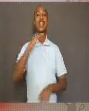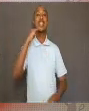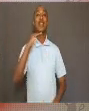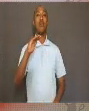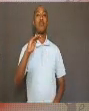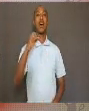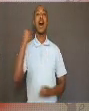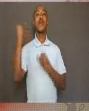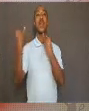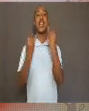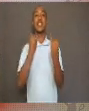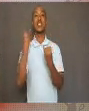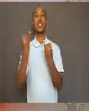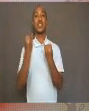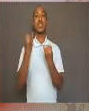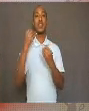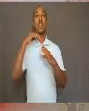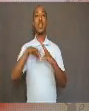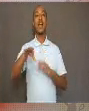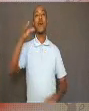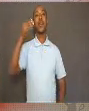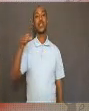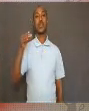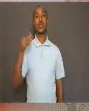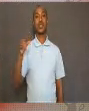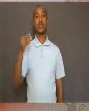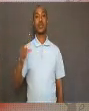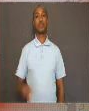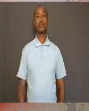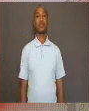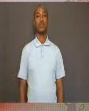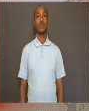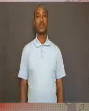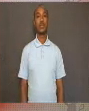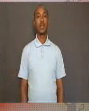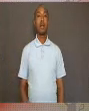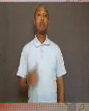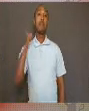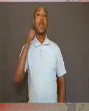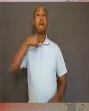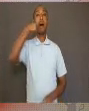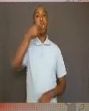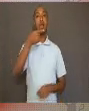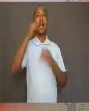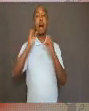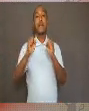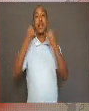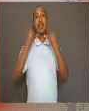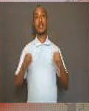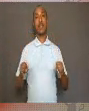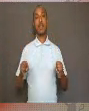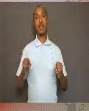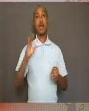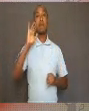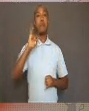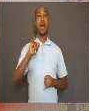of ionization in aqueous solution. In other words, they can be classified